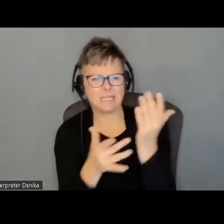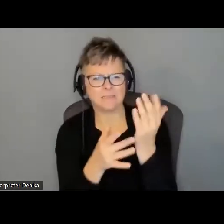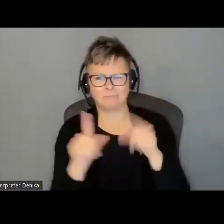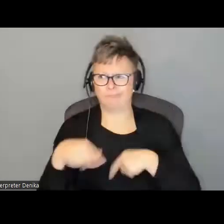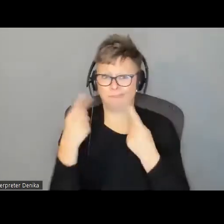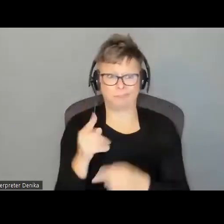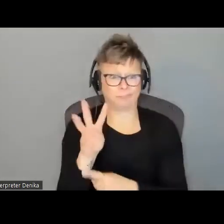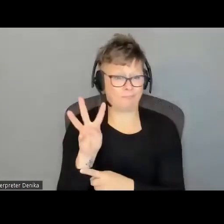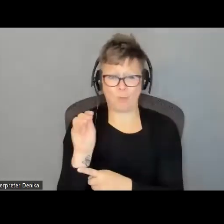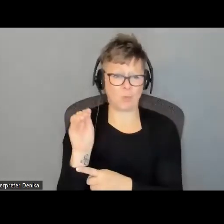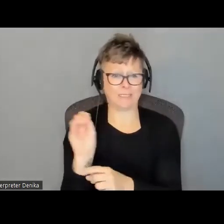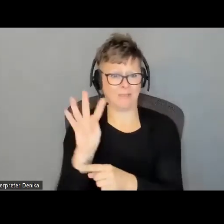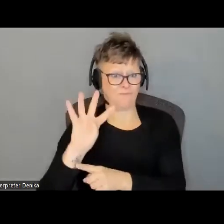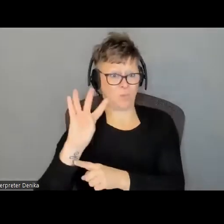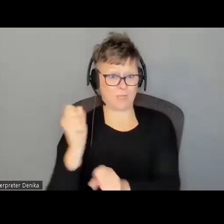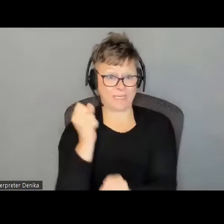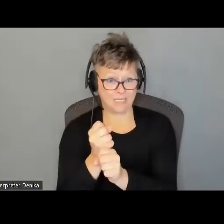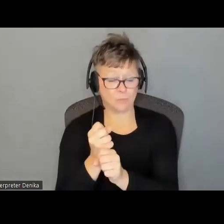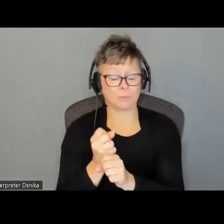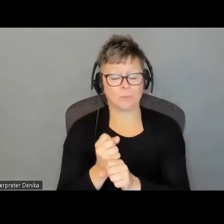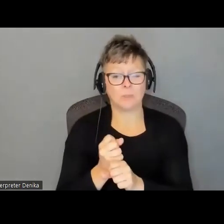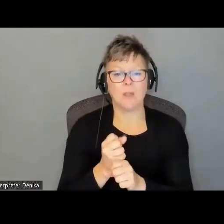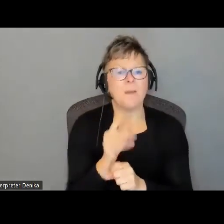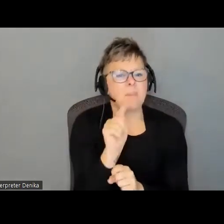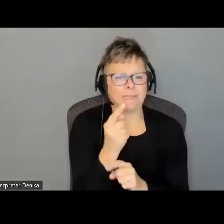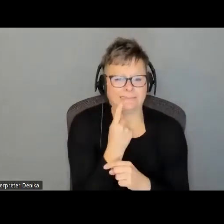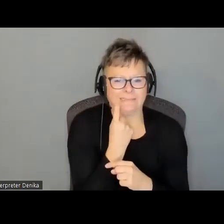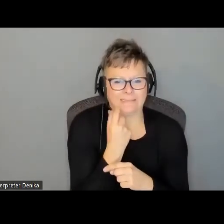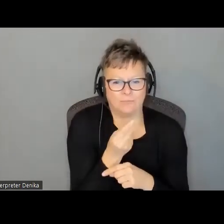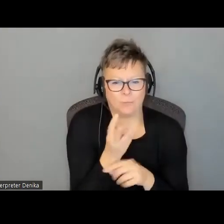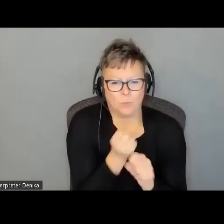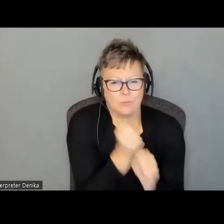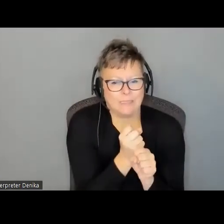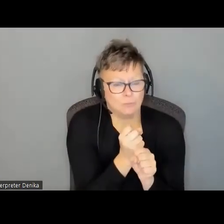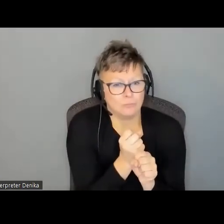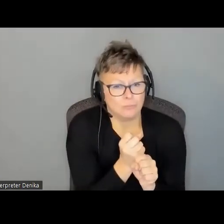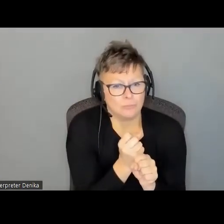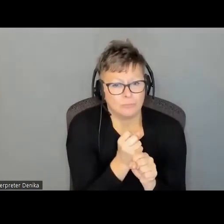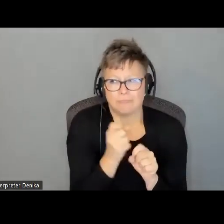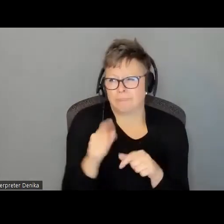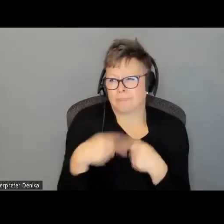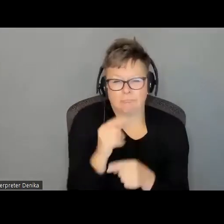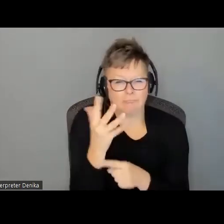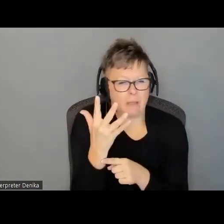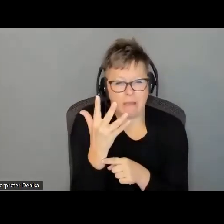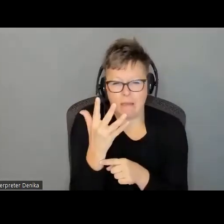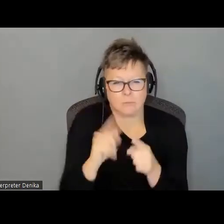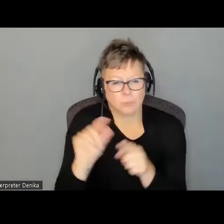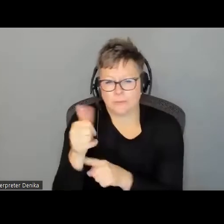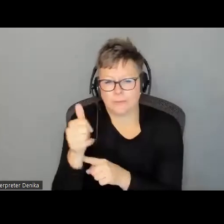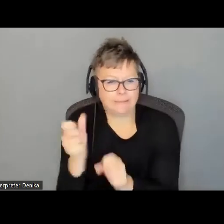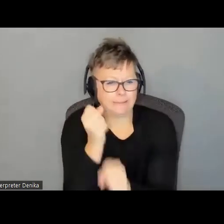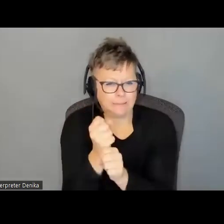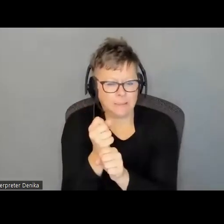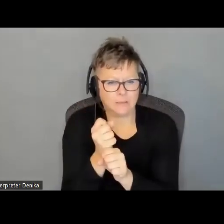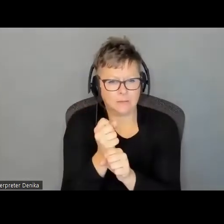I think that in the last few years, and certainly over the last 5 to 10 years, we've witnessed a significant